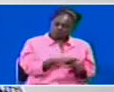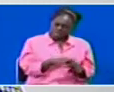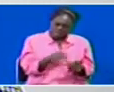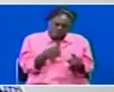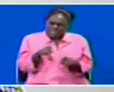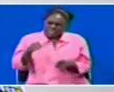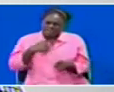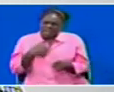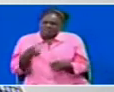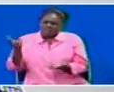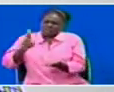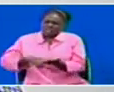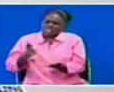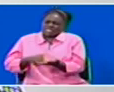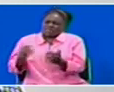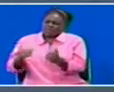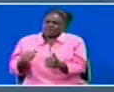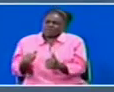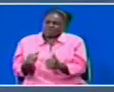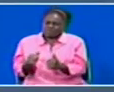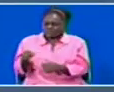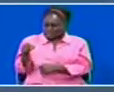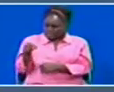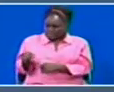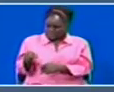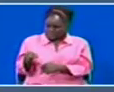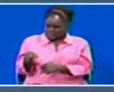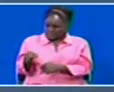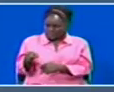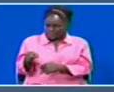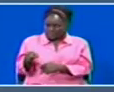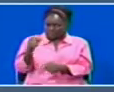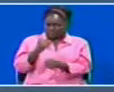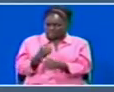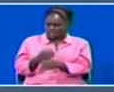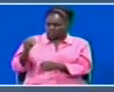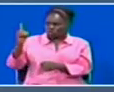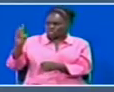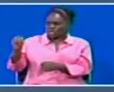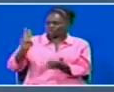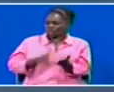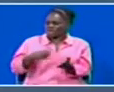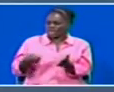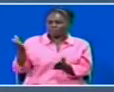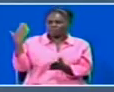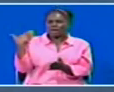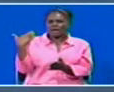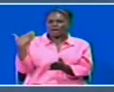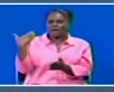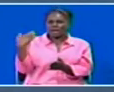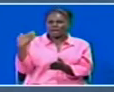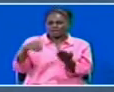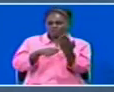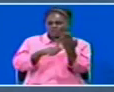vote and they are not registered, mm-hmm. they won't be able to Some vote. Some say this is what cost ODM in the last election. That was all about